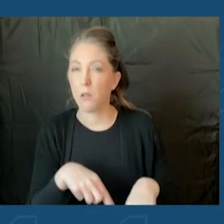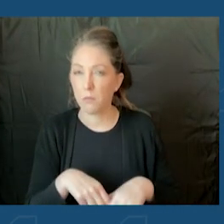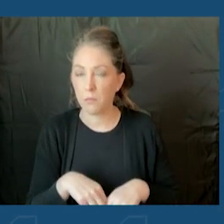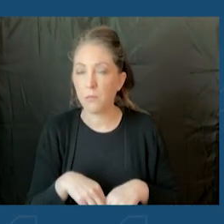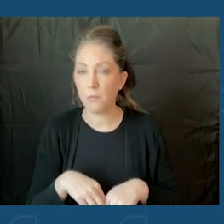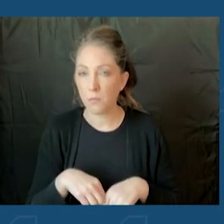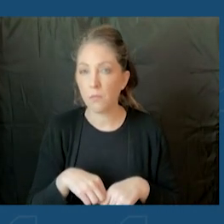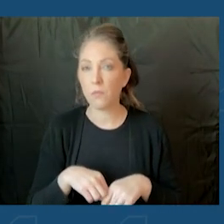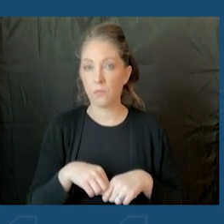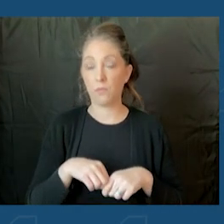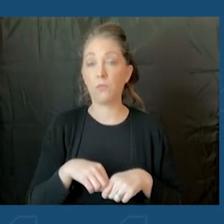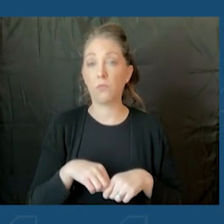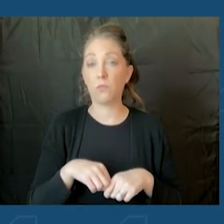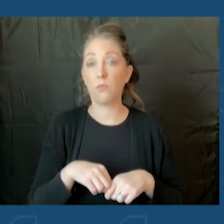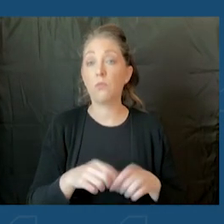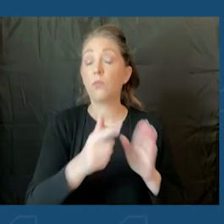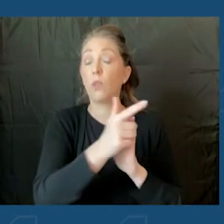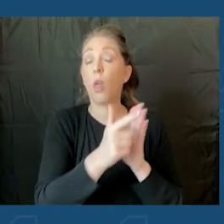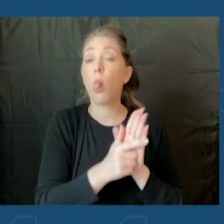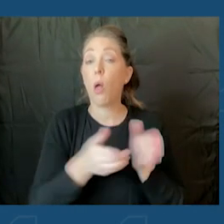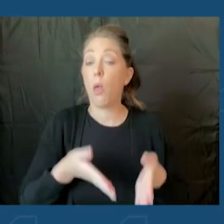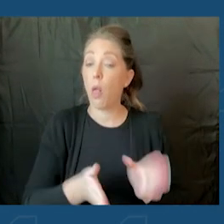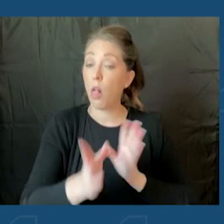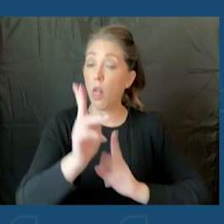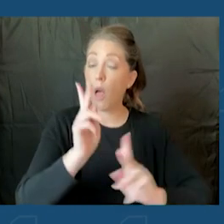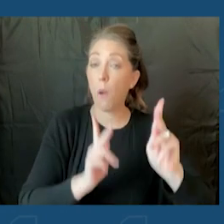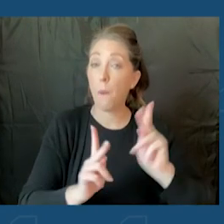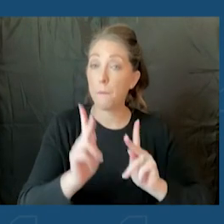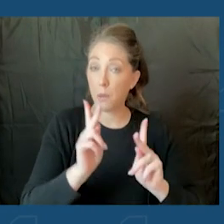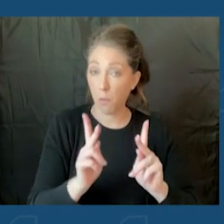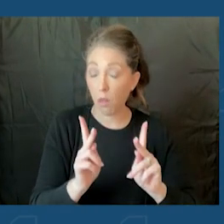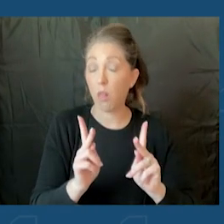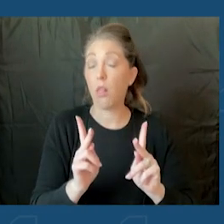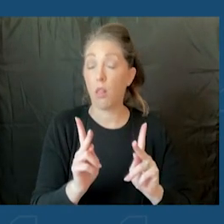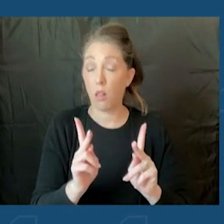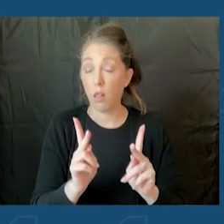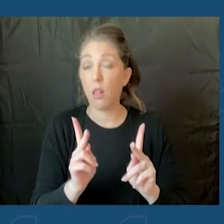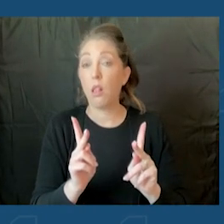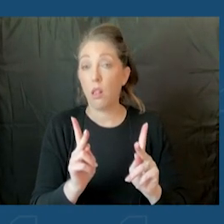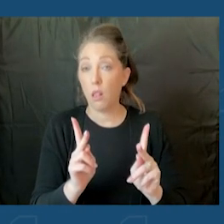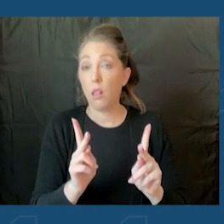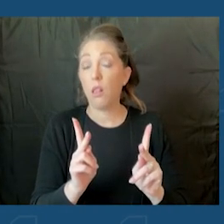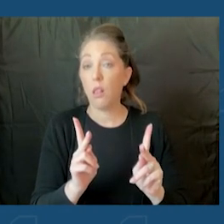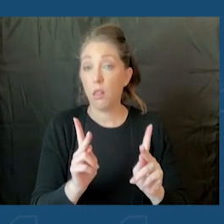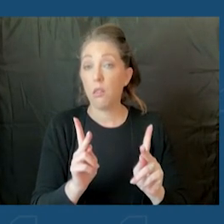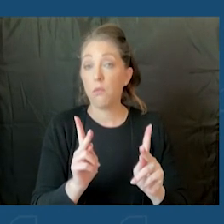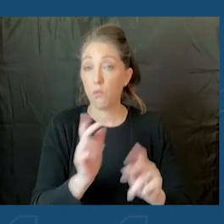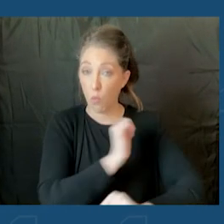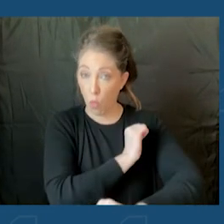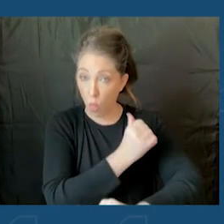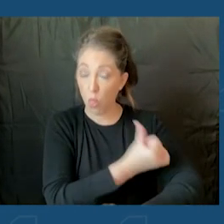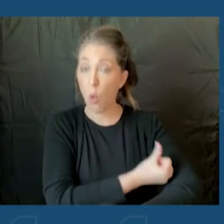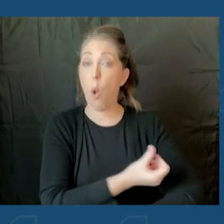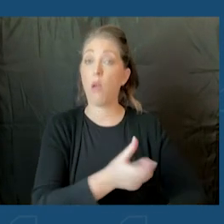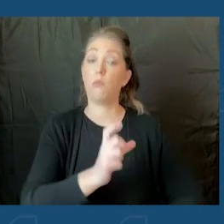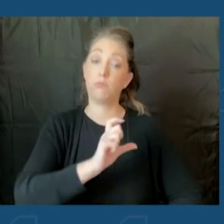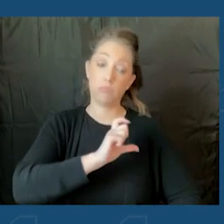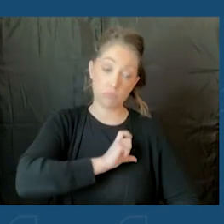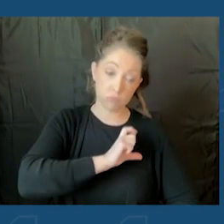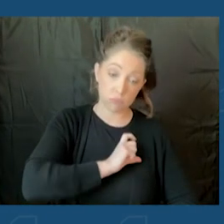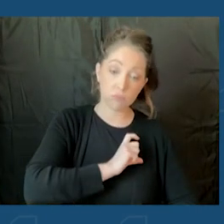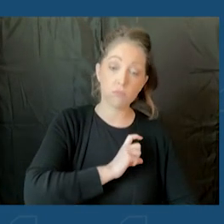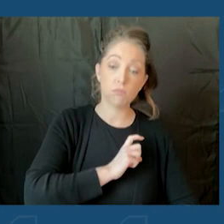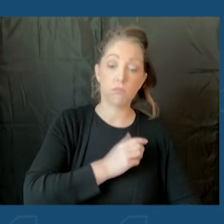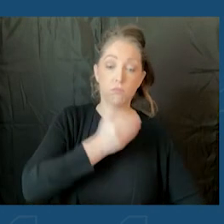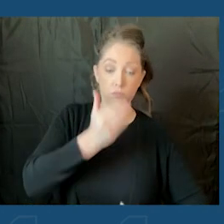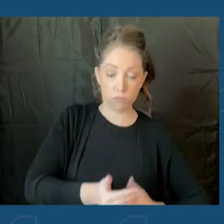And the laws allow people who are in positions of authority, law enforcement, to take steps